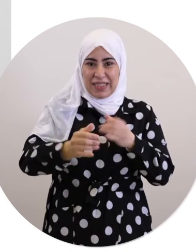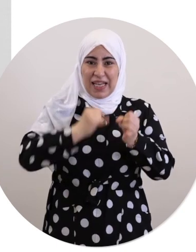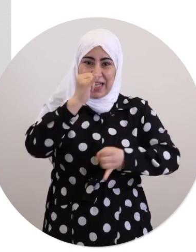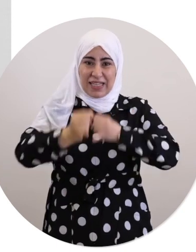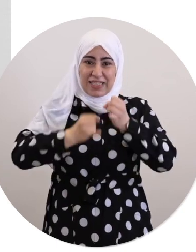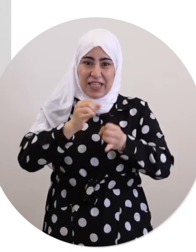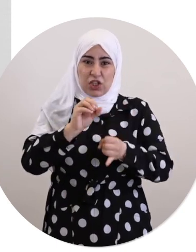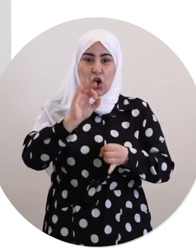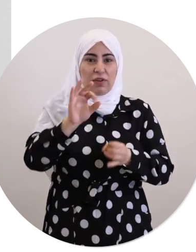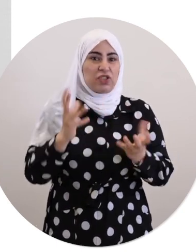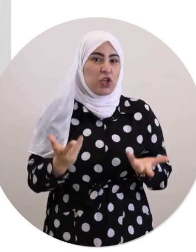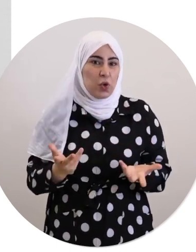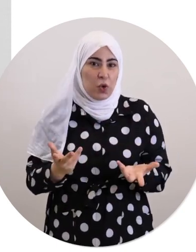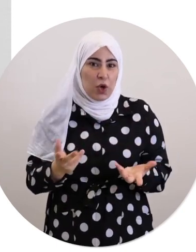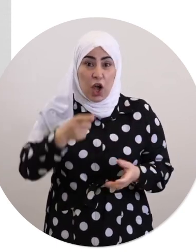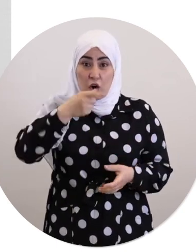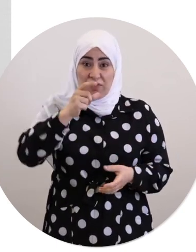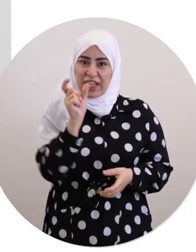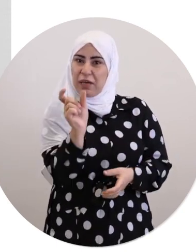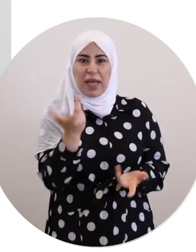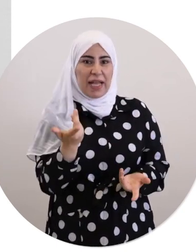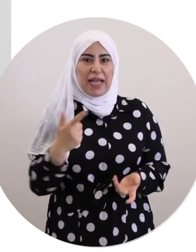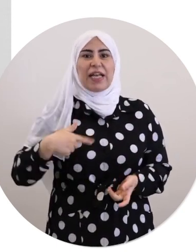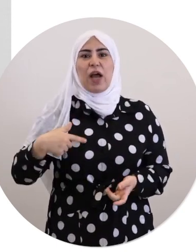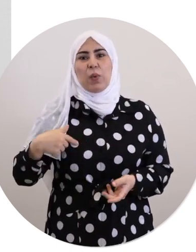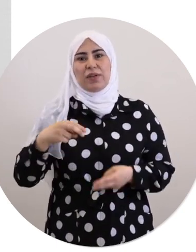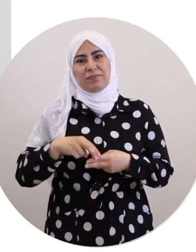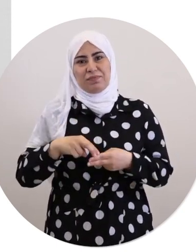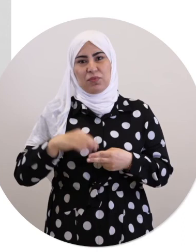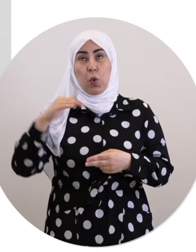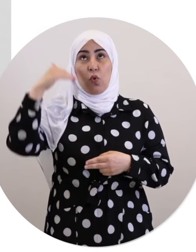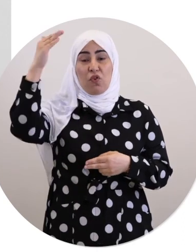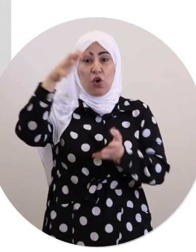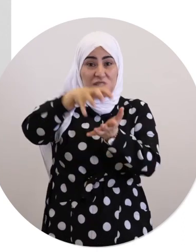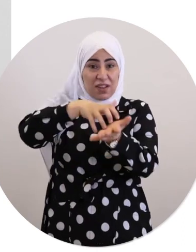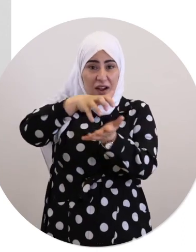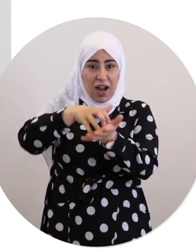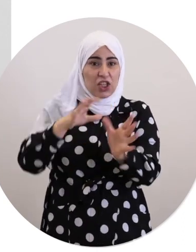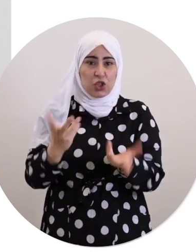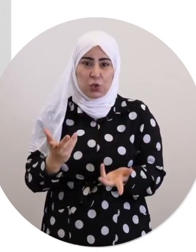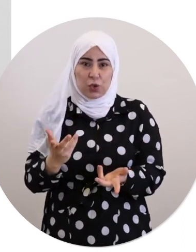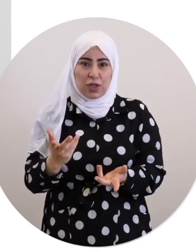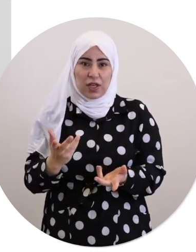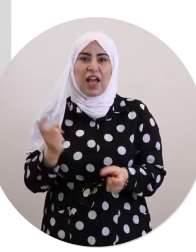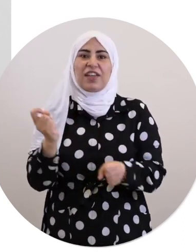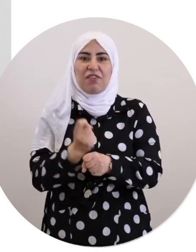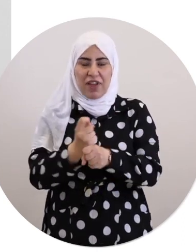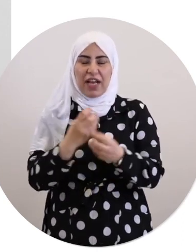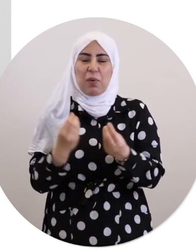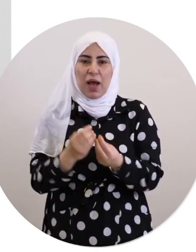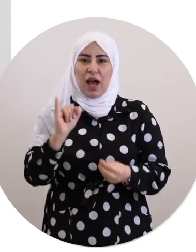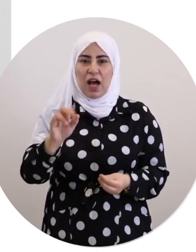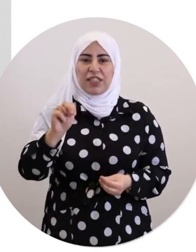can follow it with a noun. Instead of coffee, I prefer tea. But if you choose to follow it with a verb, the